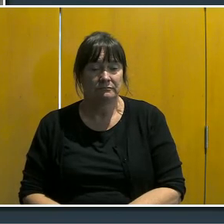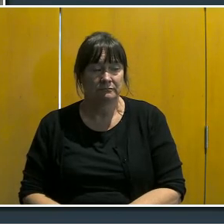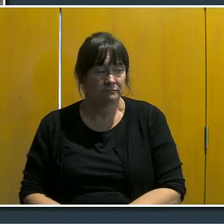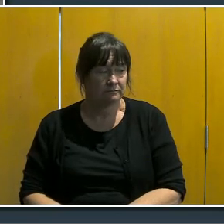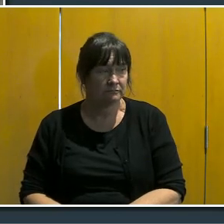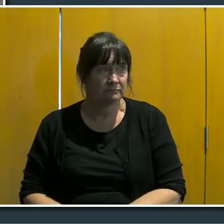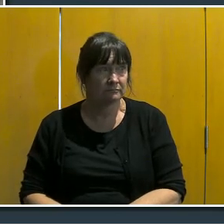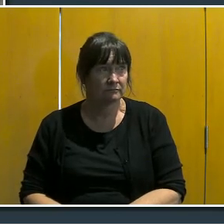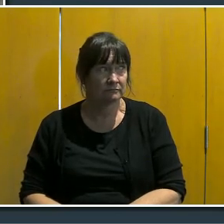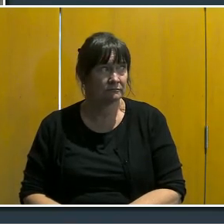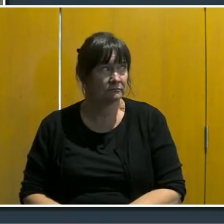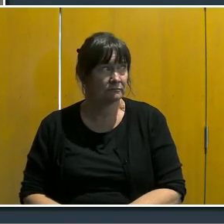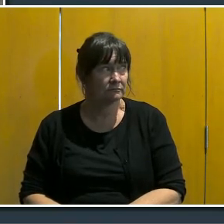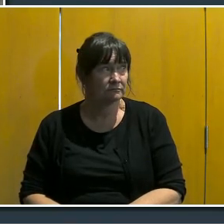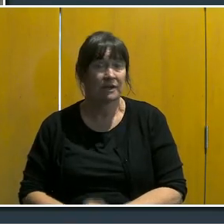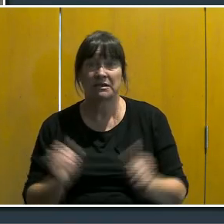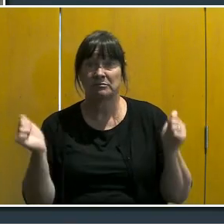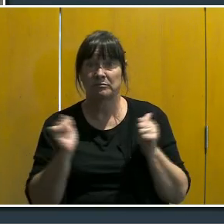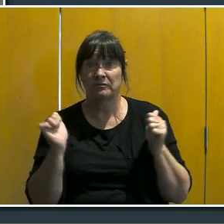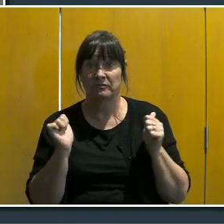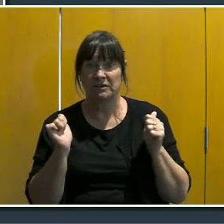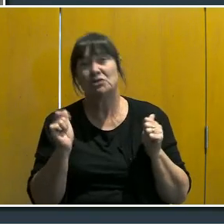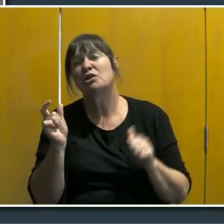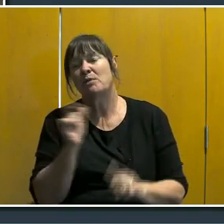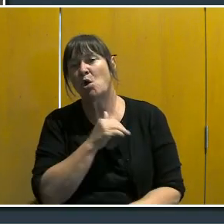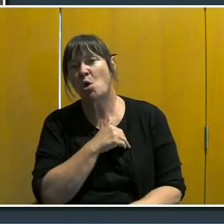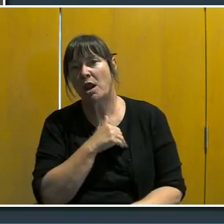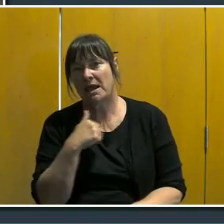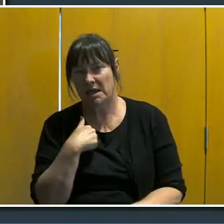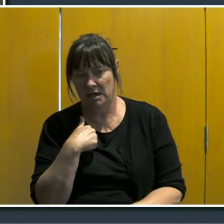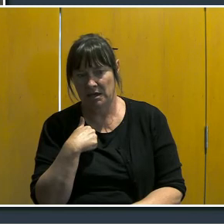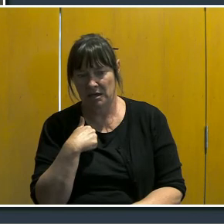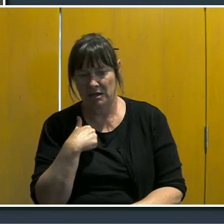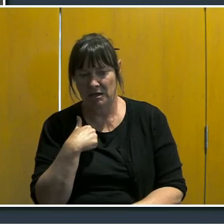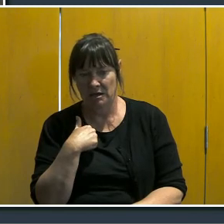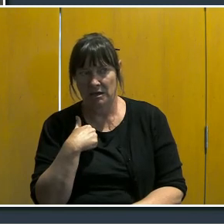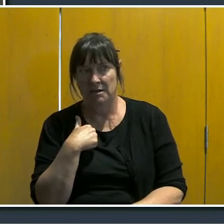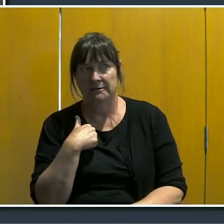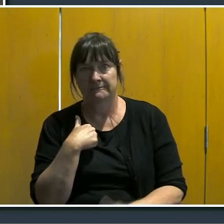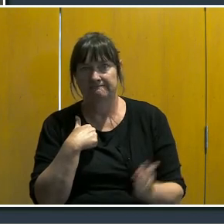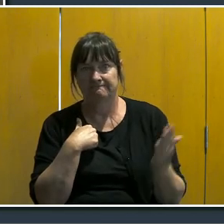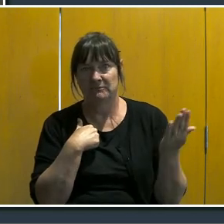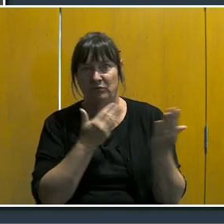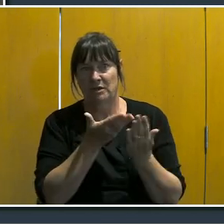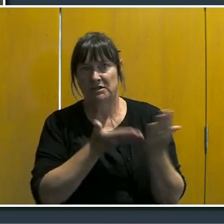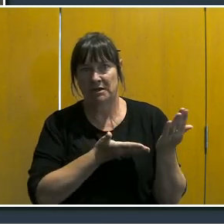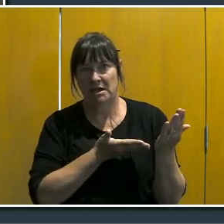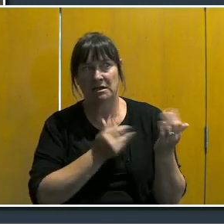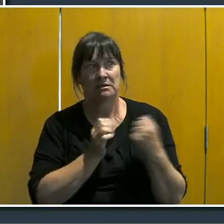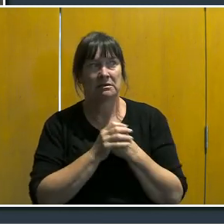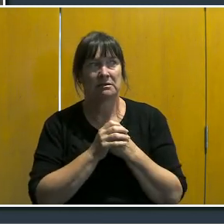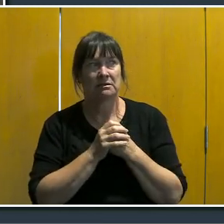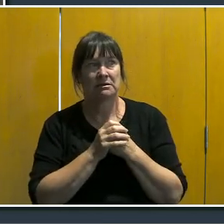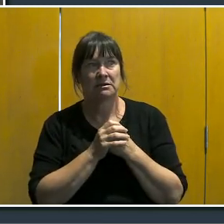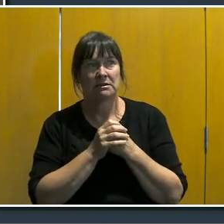Thank you. Right, so we have finished a little bit earlier than on our agenda, so a little